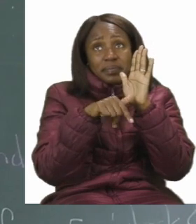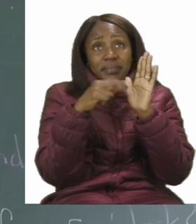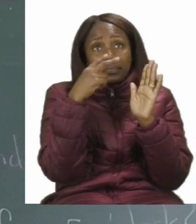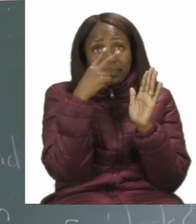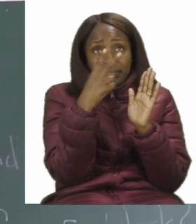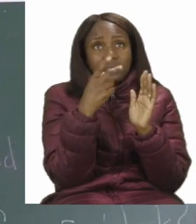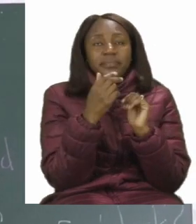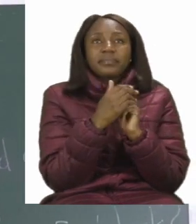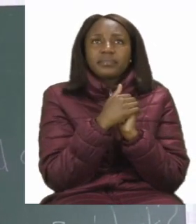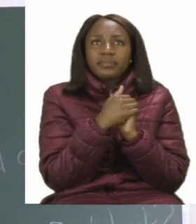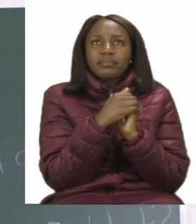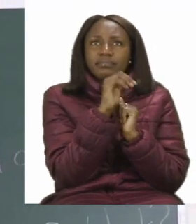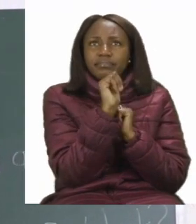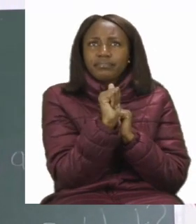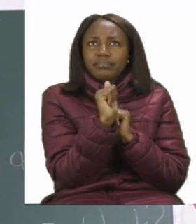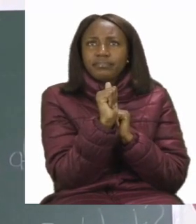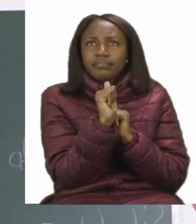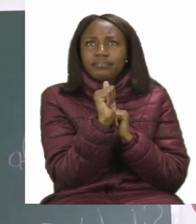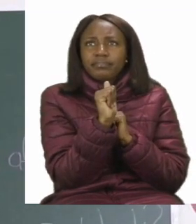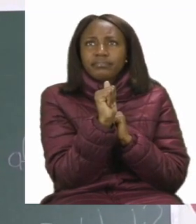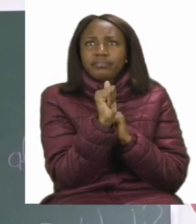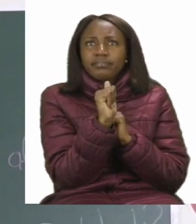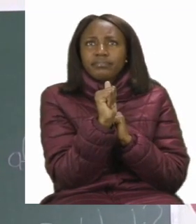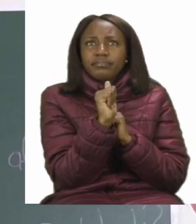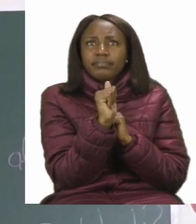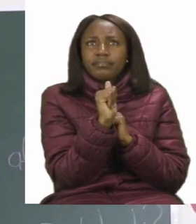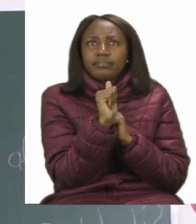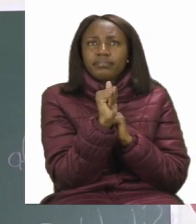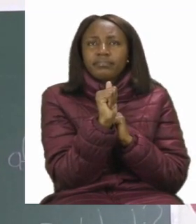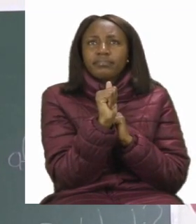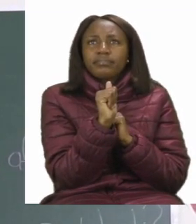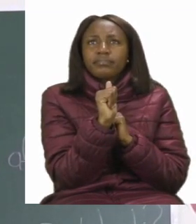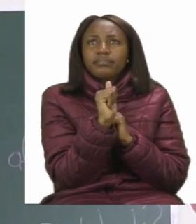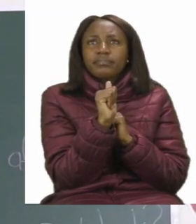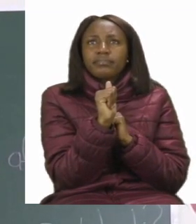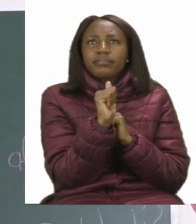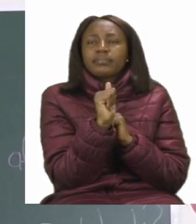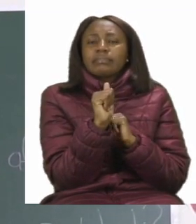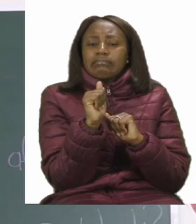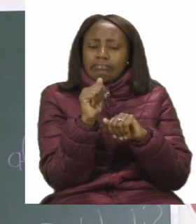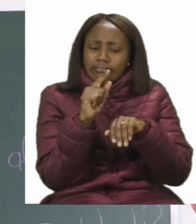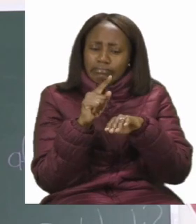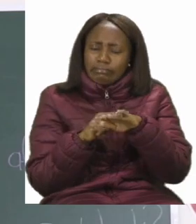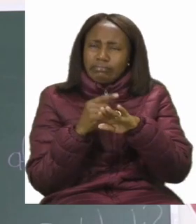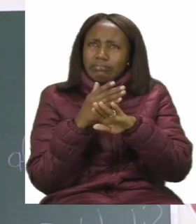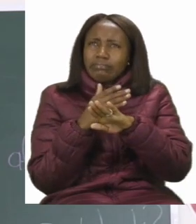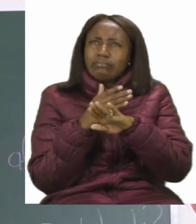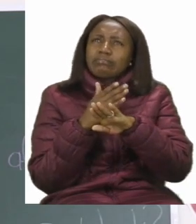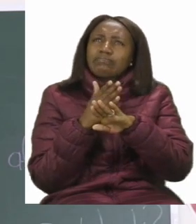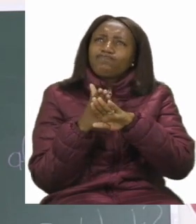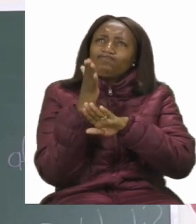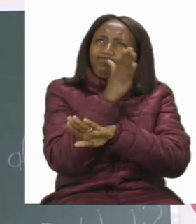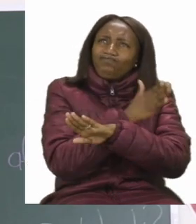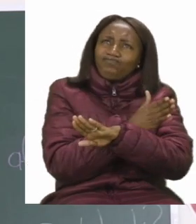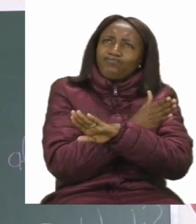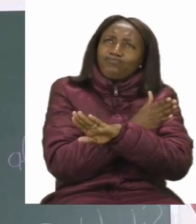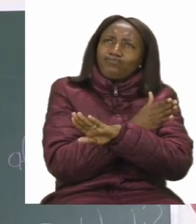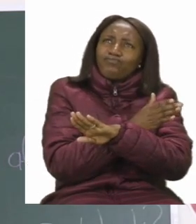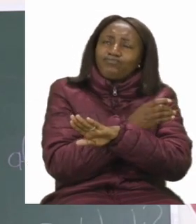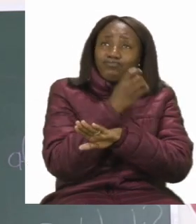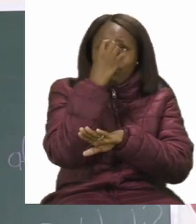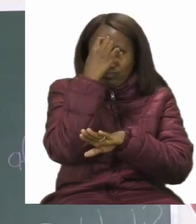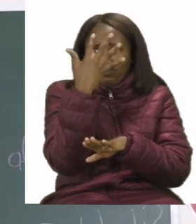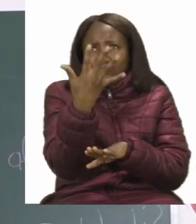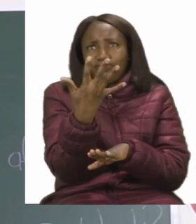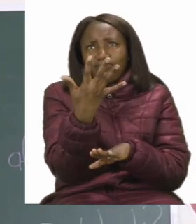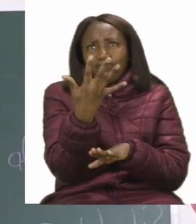look at A. A reads, what time is 1